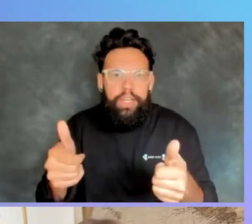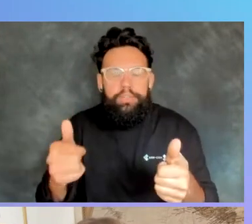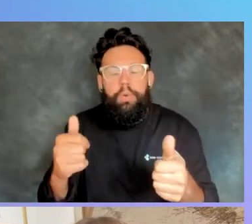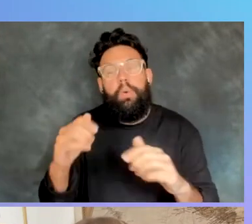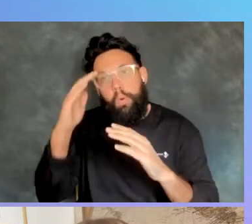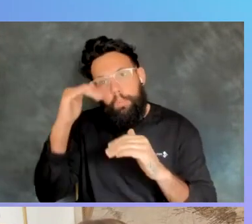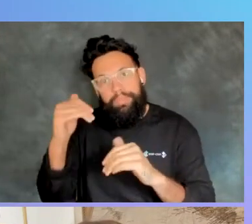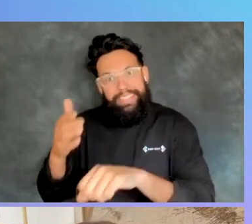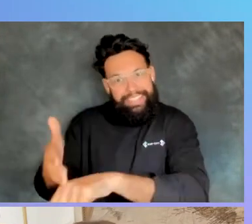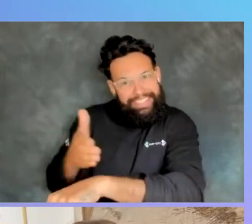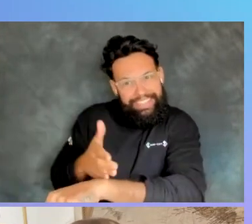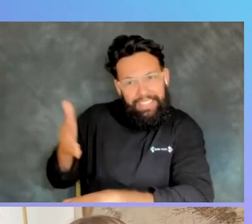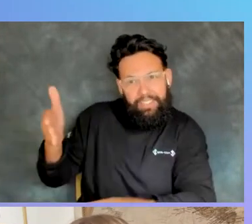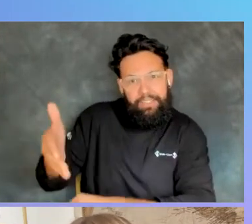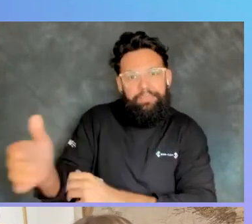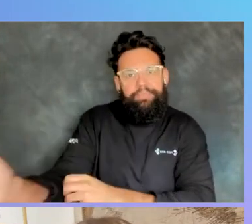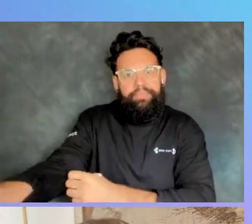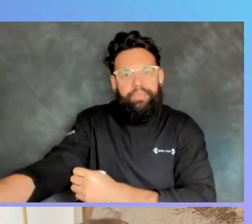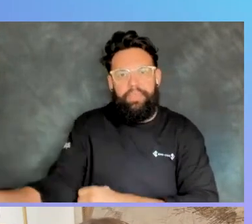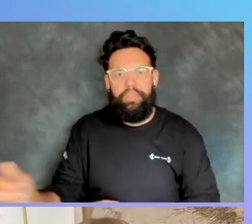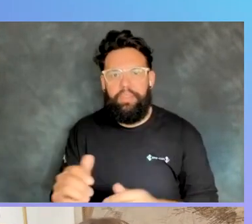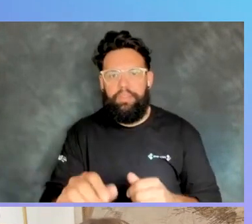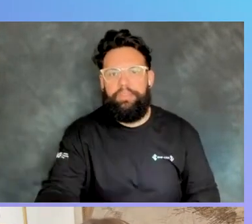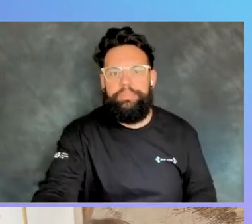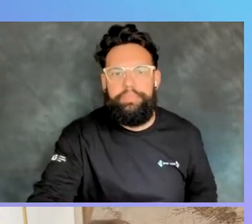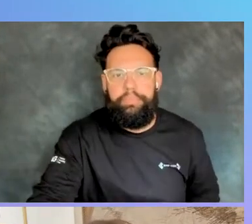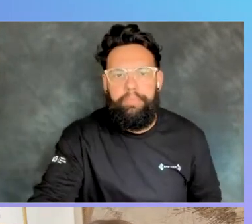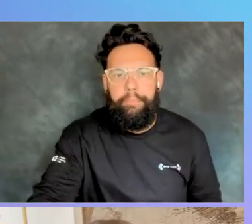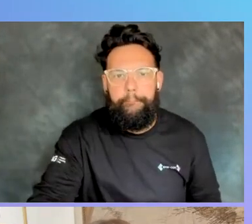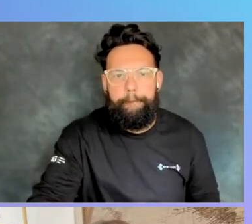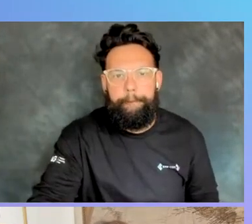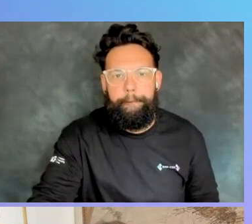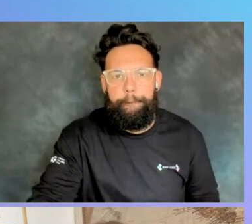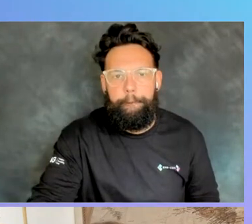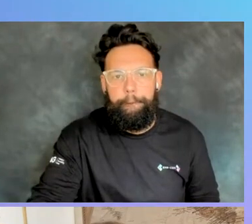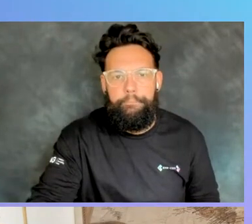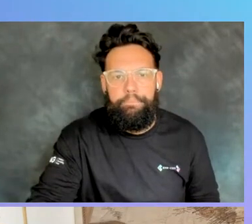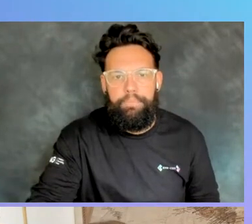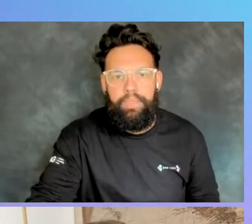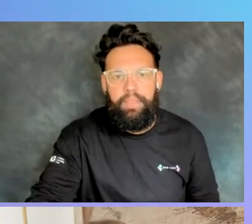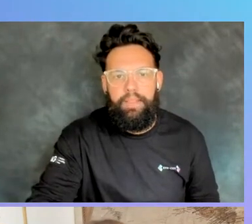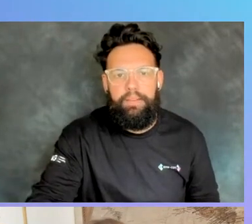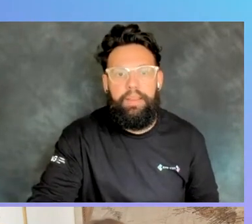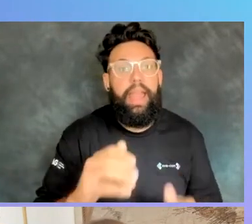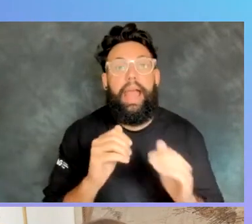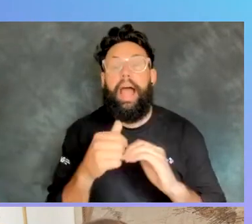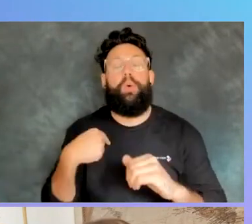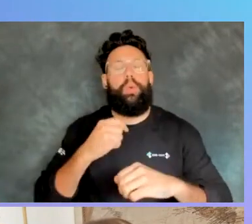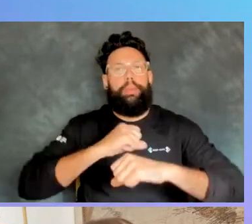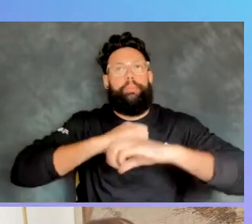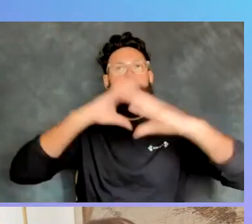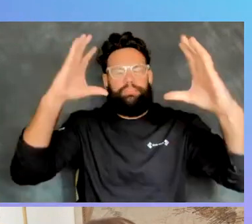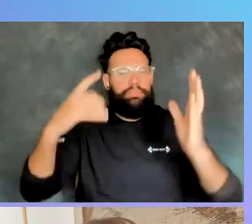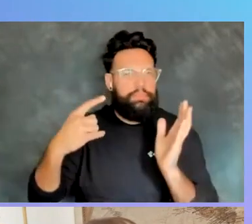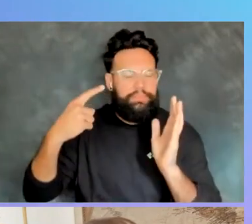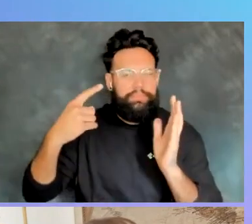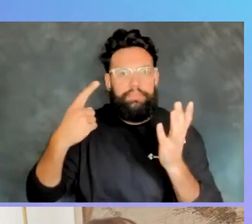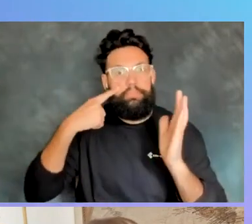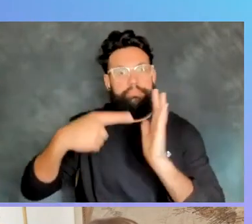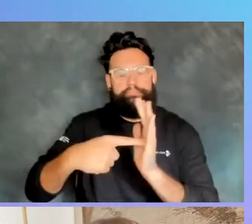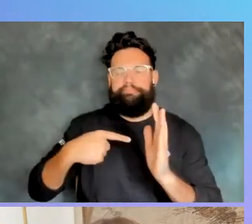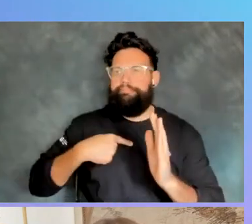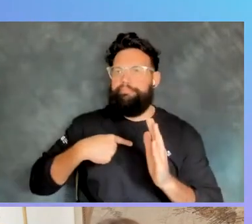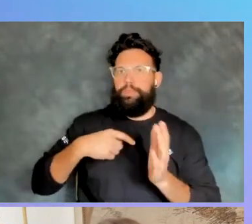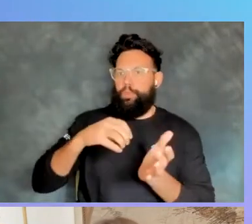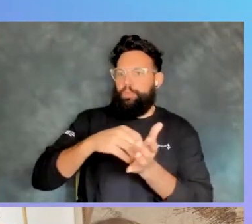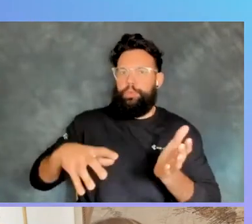So how we imagine these graphics would work with the curriculum would be, let's say I'm a student. I open up the NYU class site on my